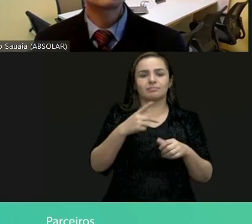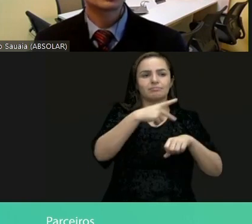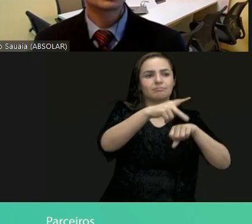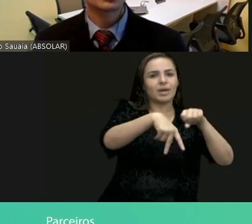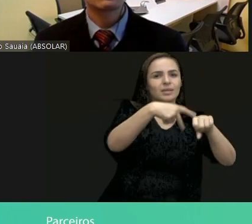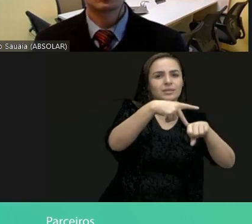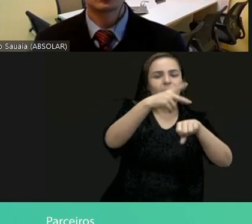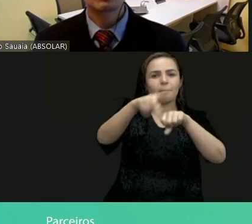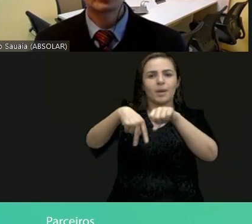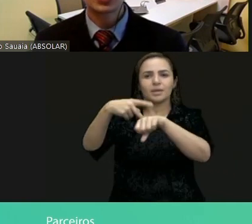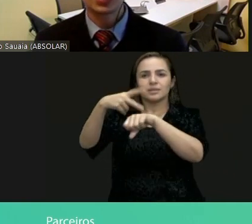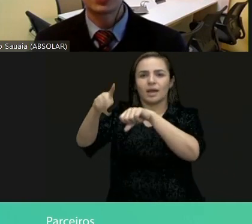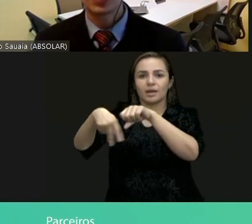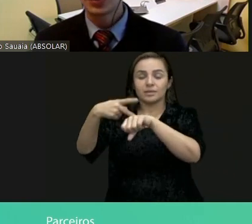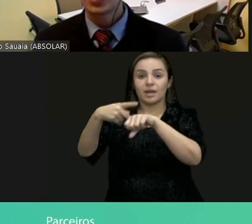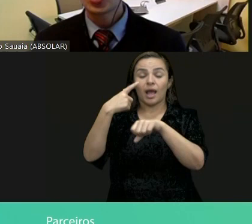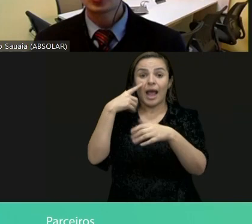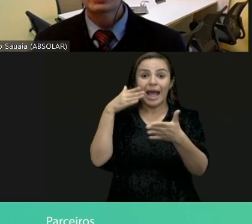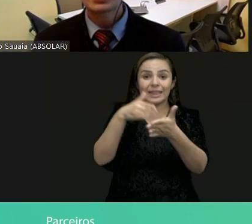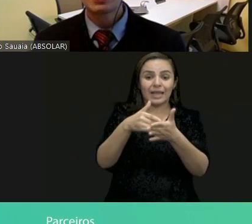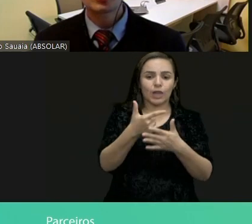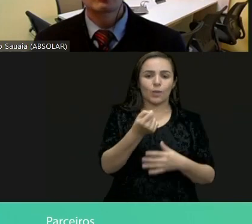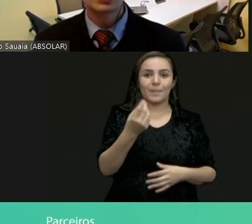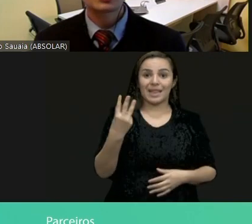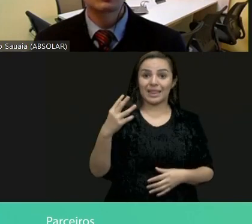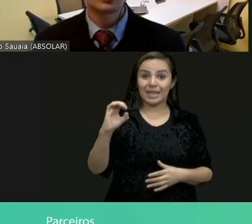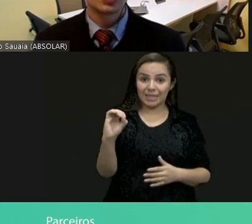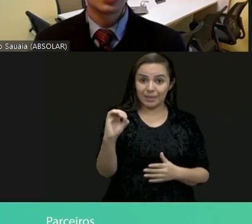costs looking until 2030.